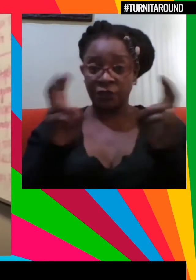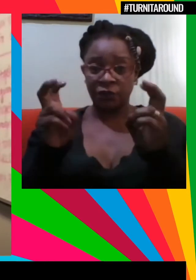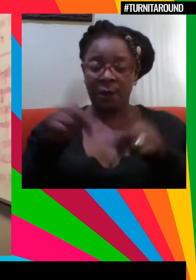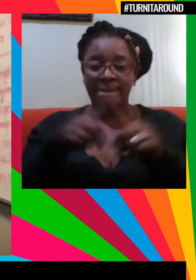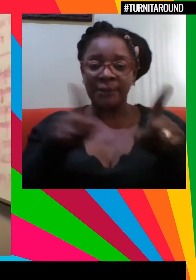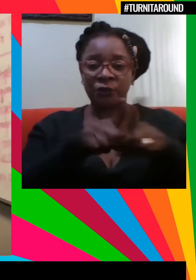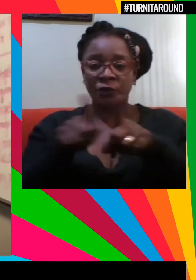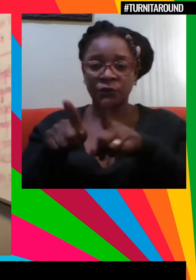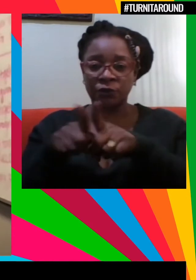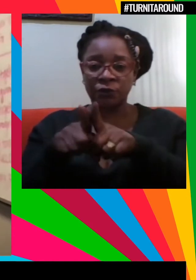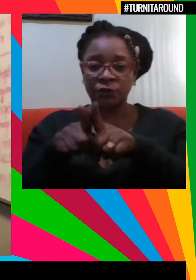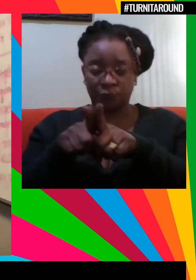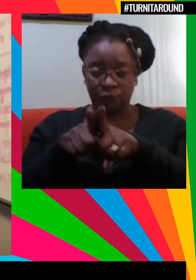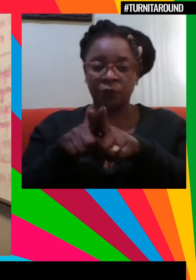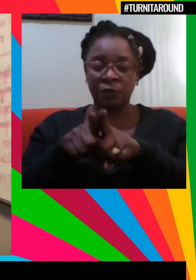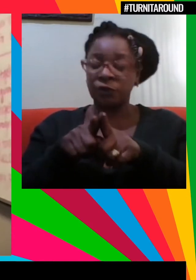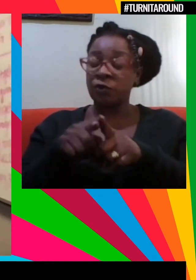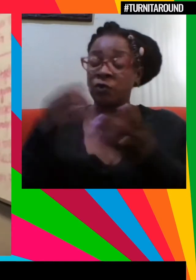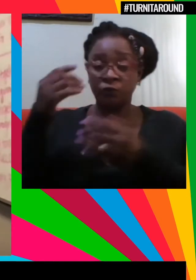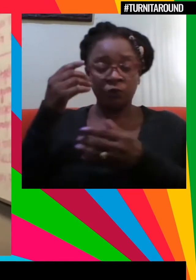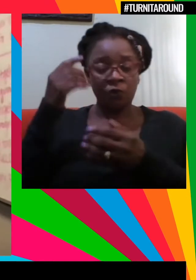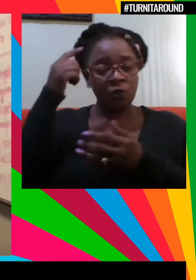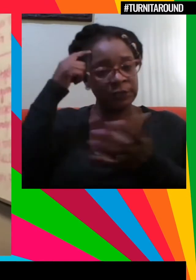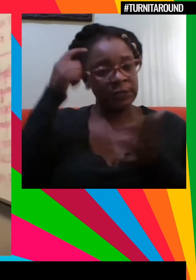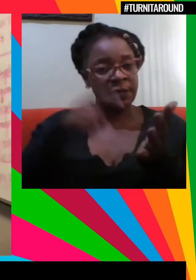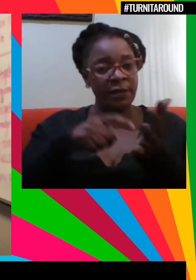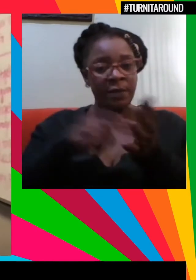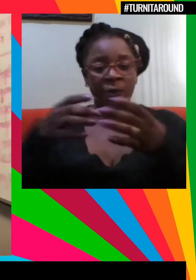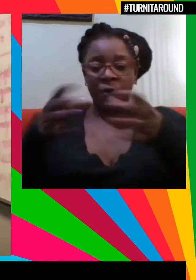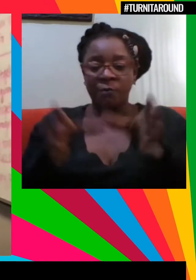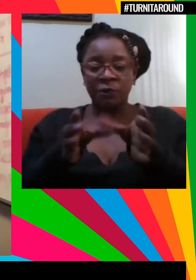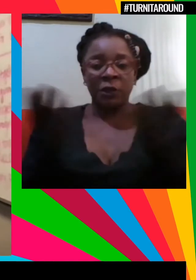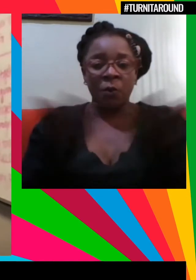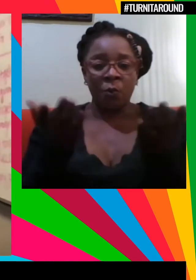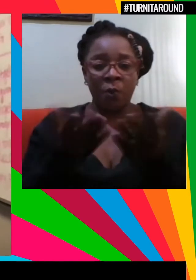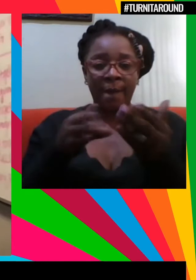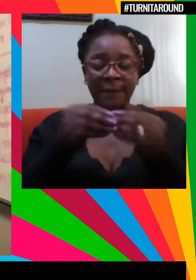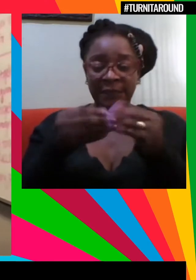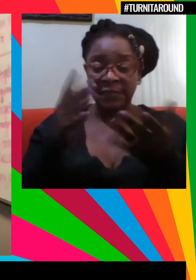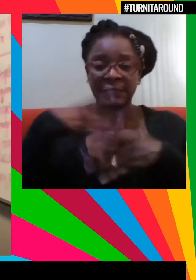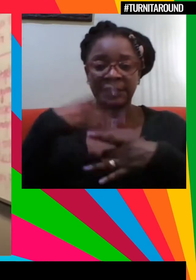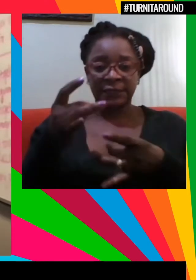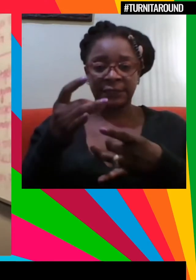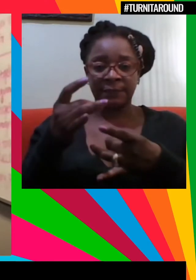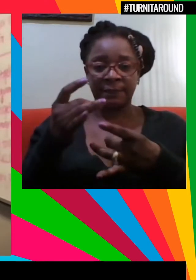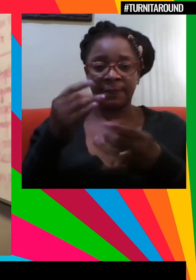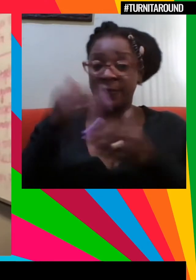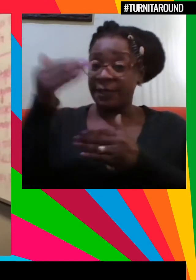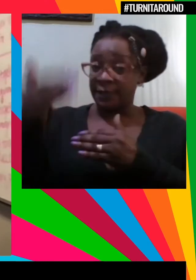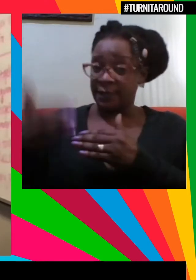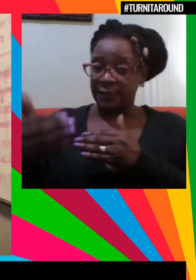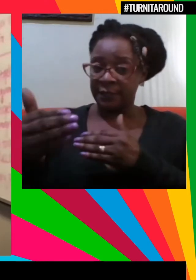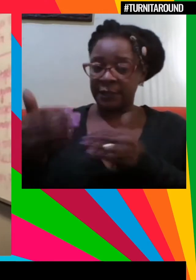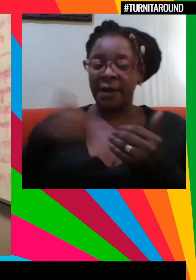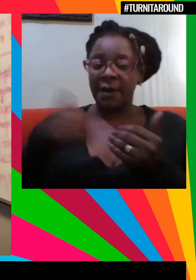to consider the impact for communities where the plastic is being collected. So next up, I am delighted to